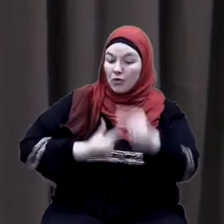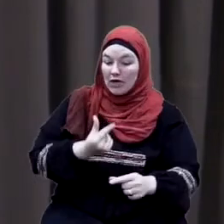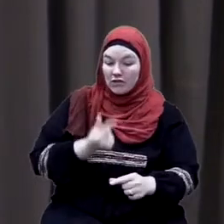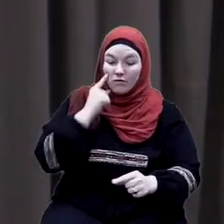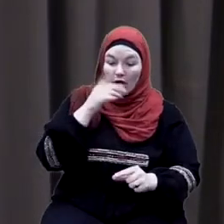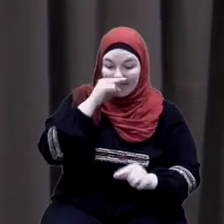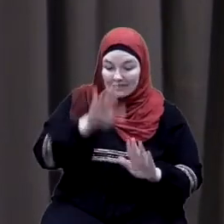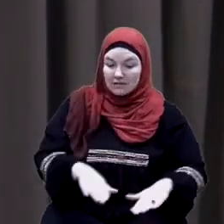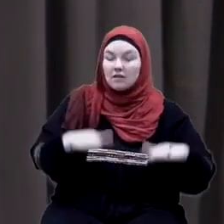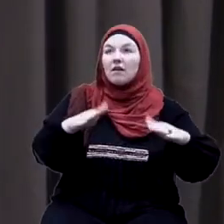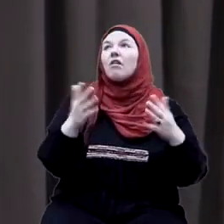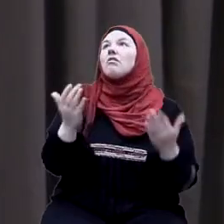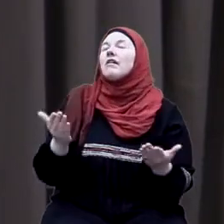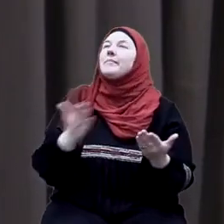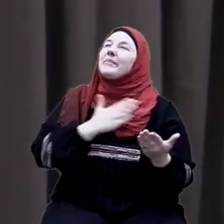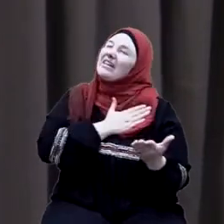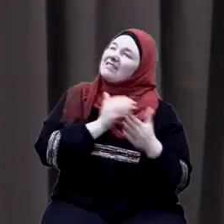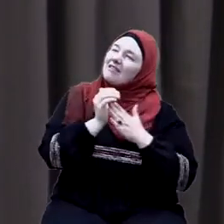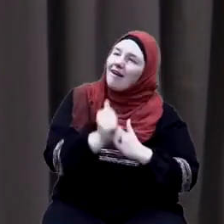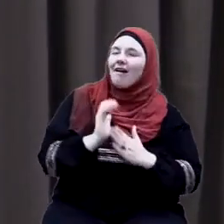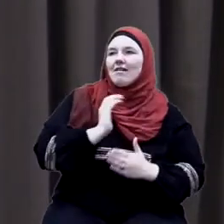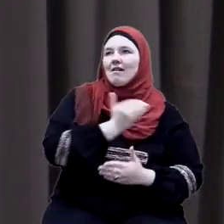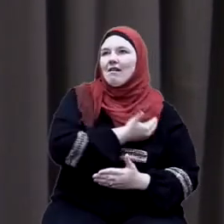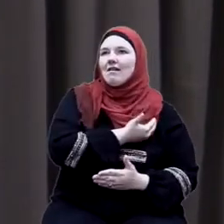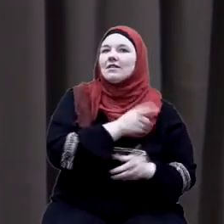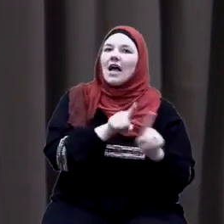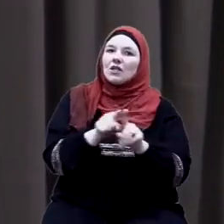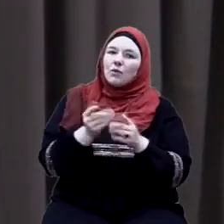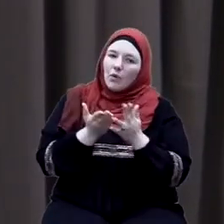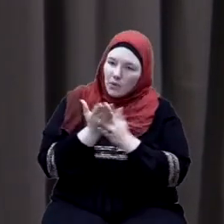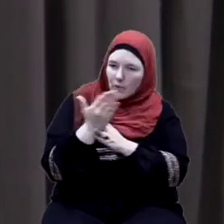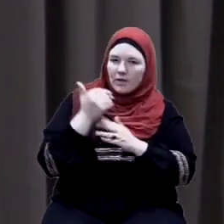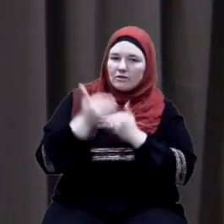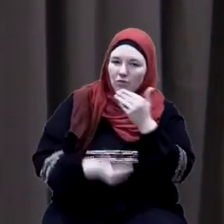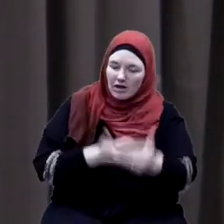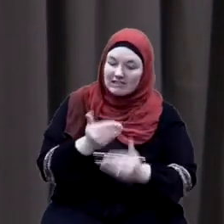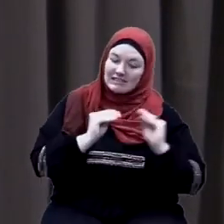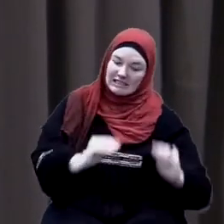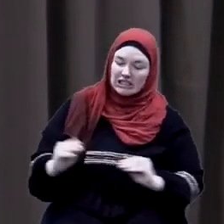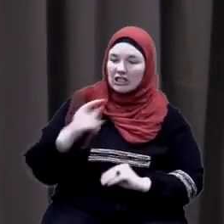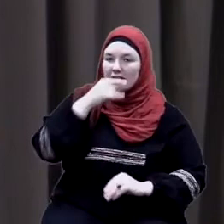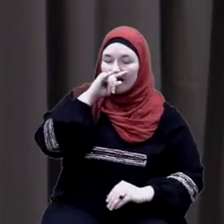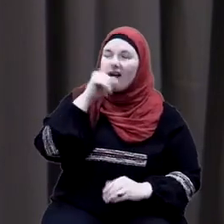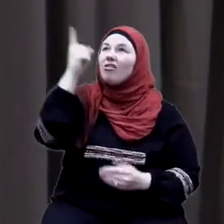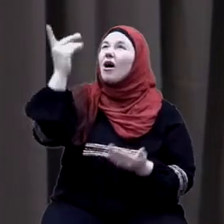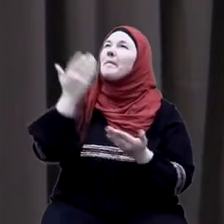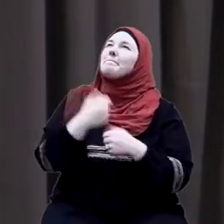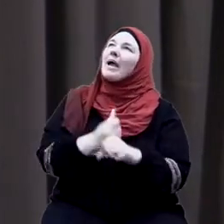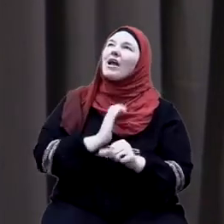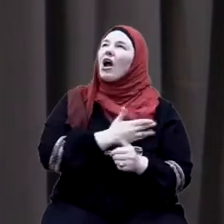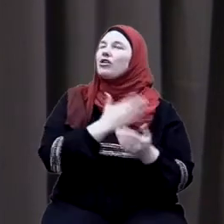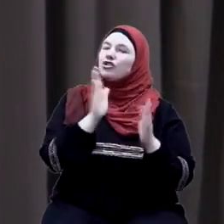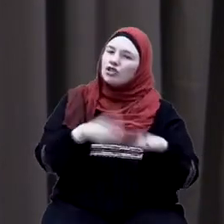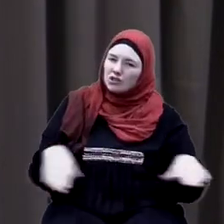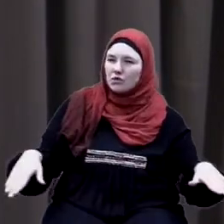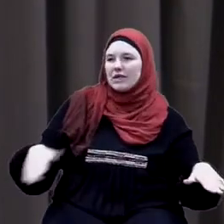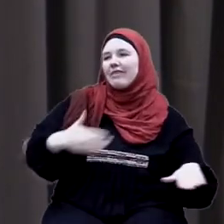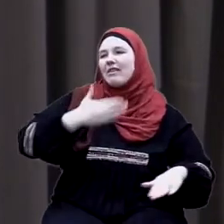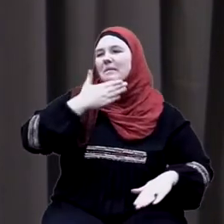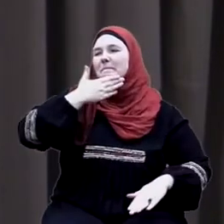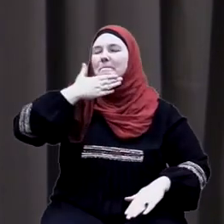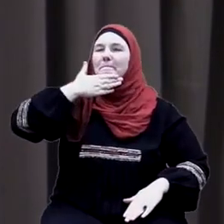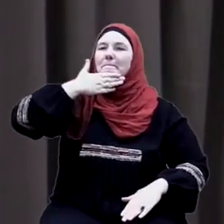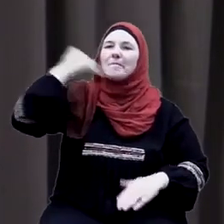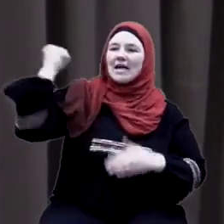our own. May Allah subhanahu wa ta'ala guide us as we go through this process. May Allah subhanahu wa ta'ala make our children the